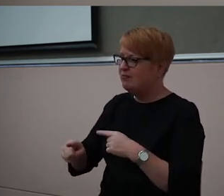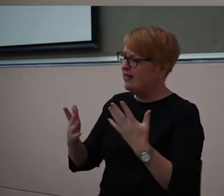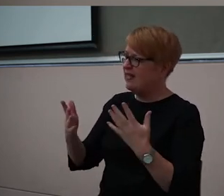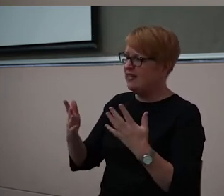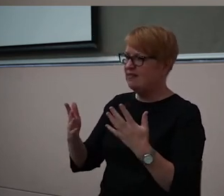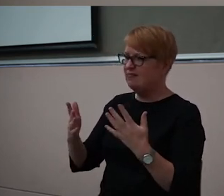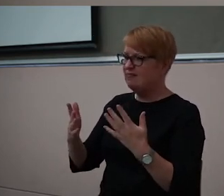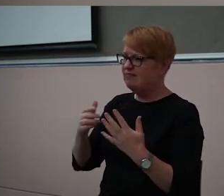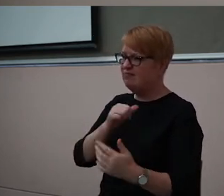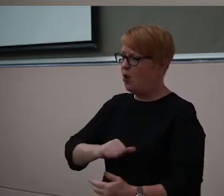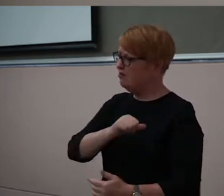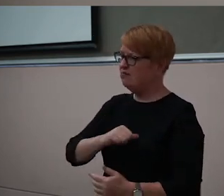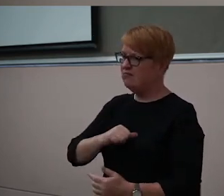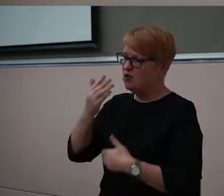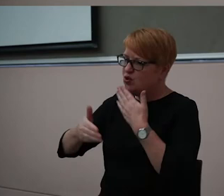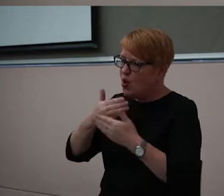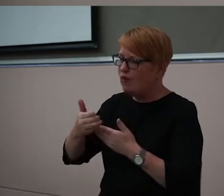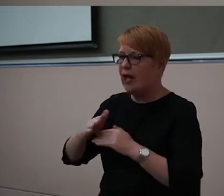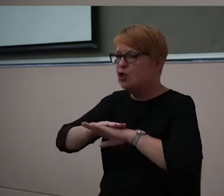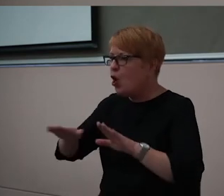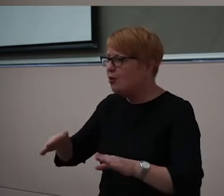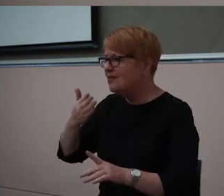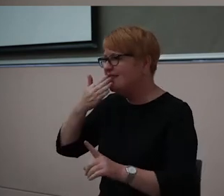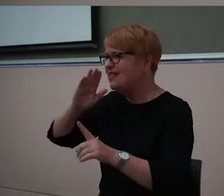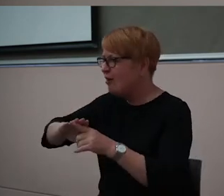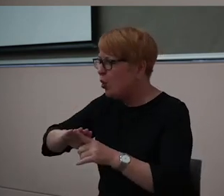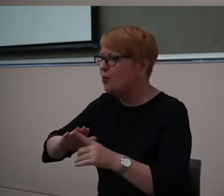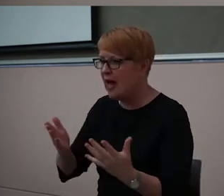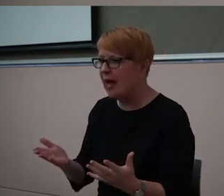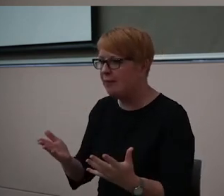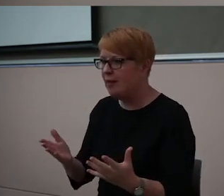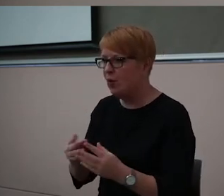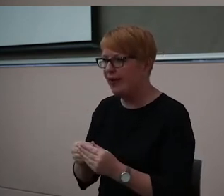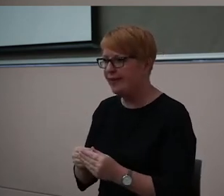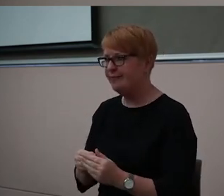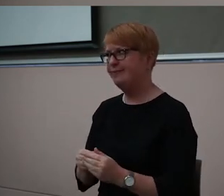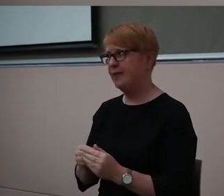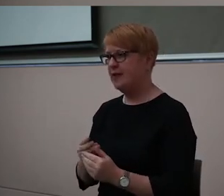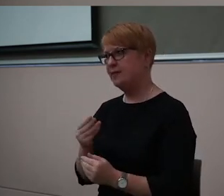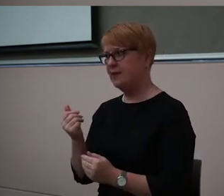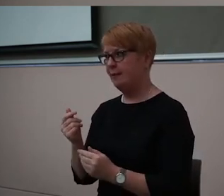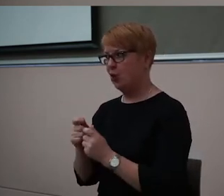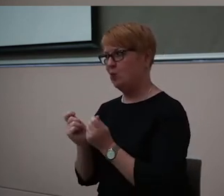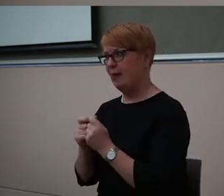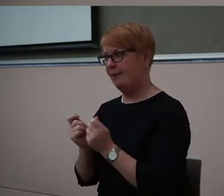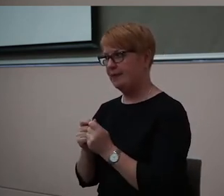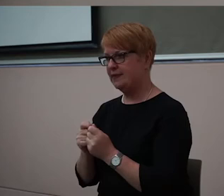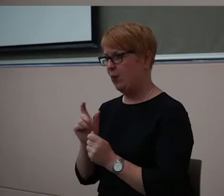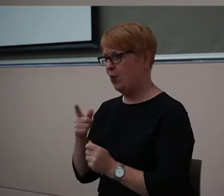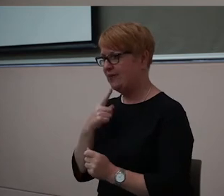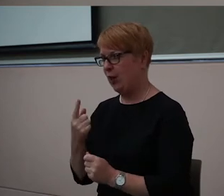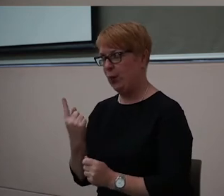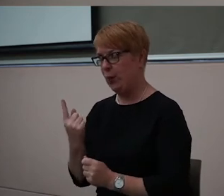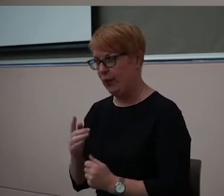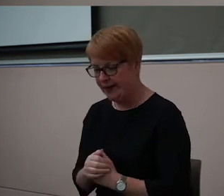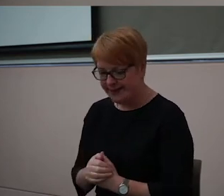And this piece is called Simon Says / Dada. Is it good? Cold water. Sorry. Simon Says and then / Dada.